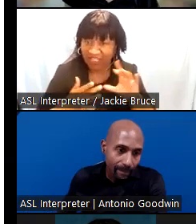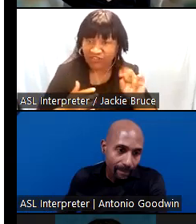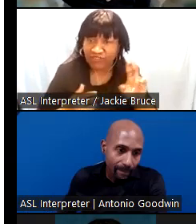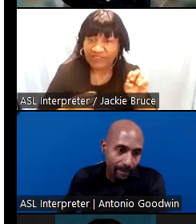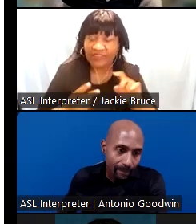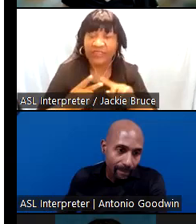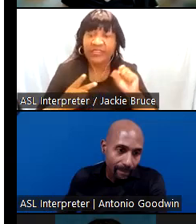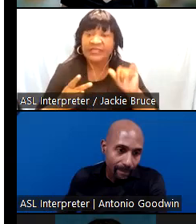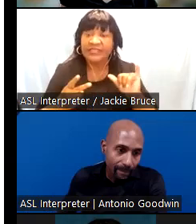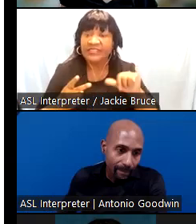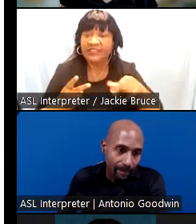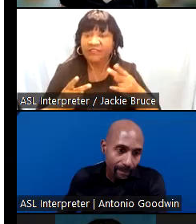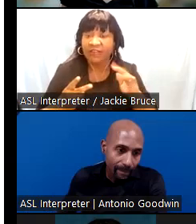syphilis,